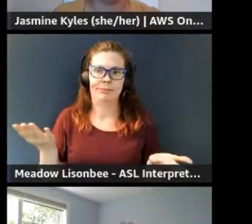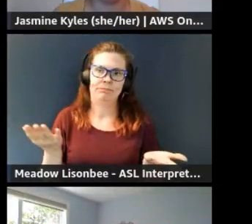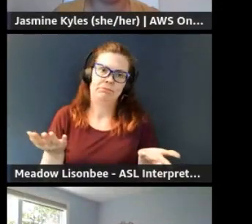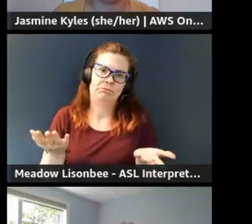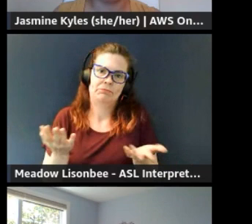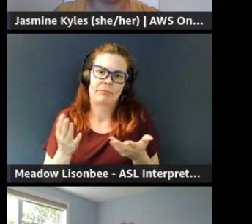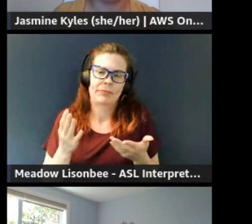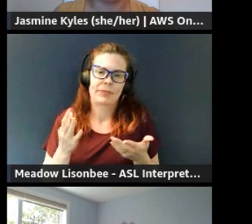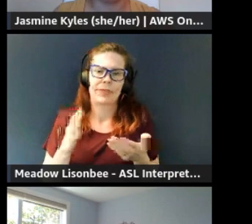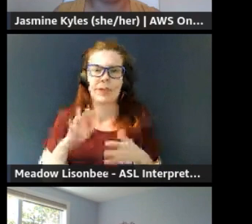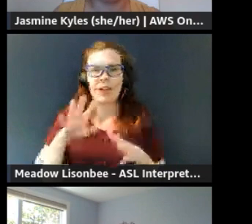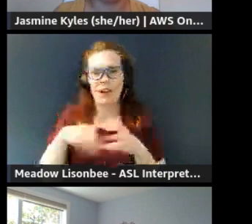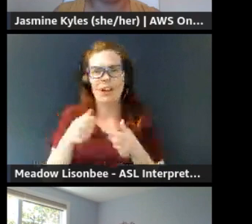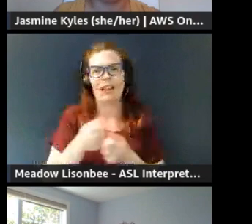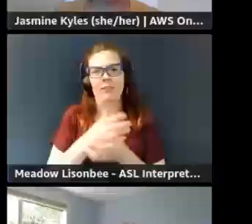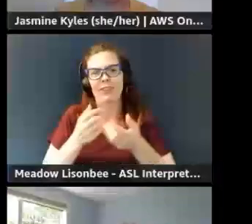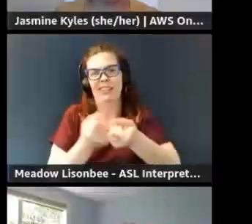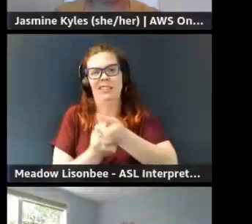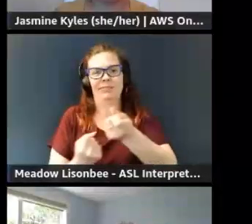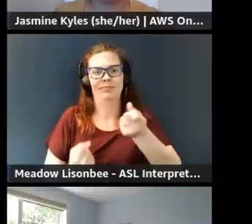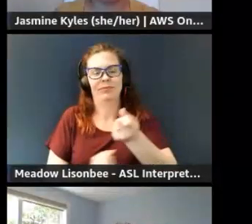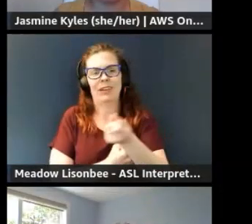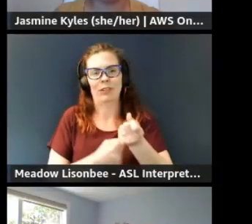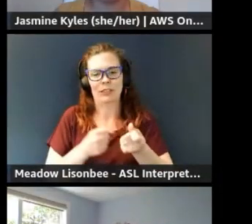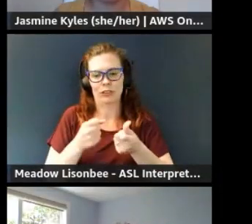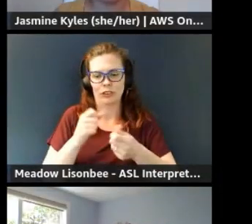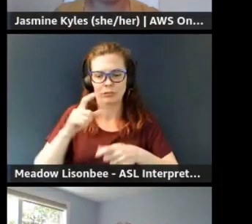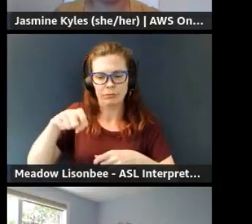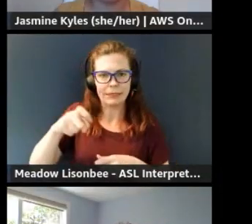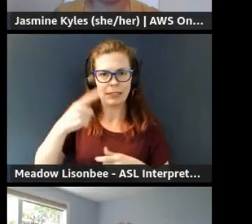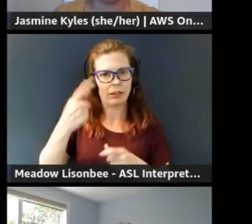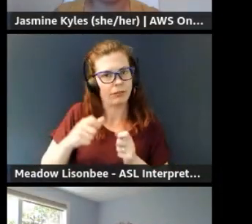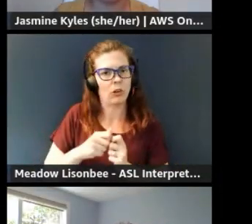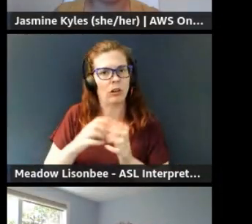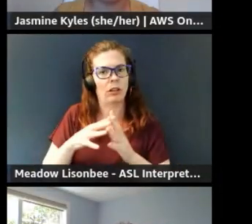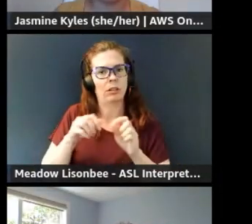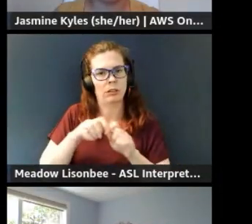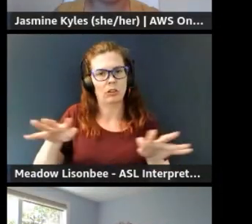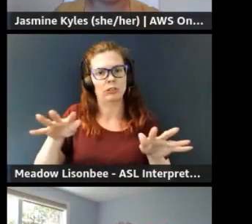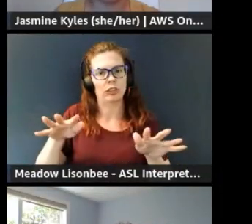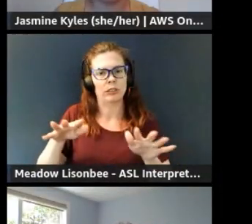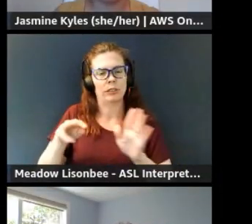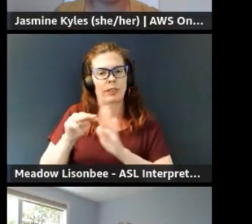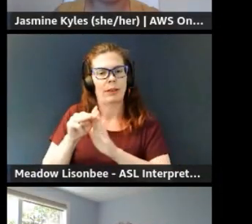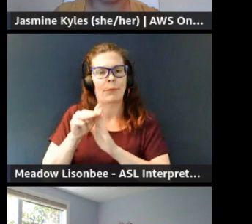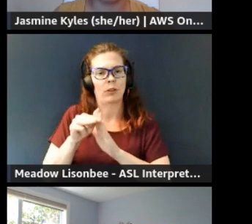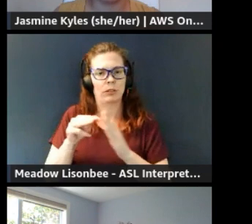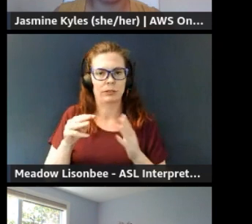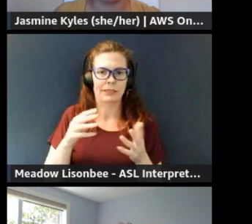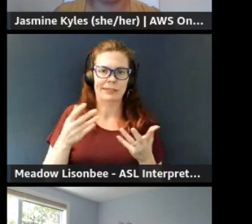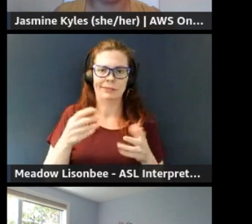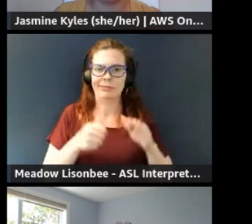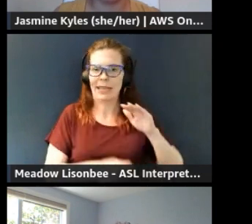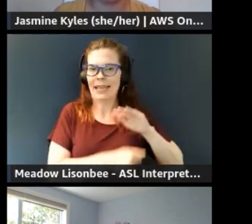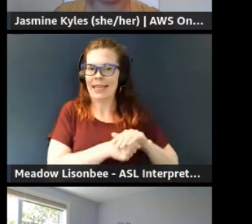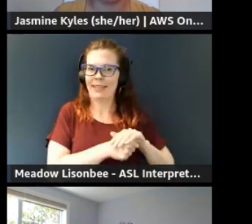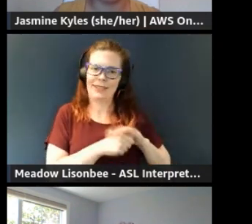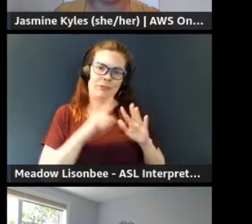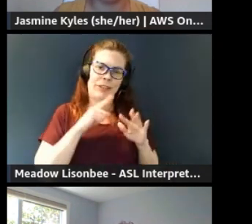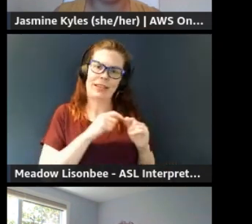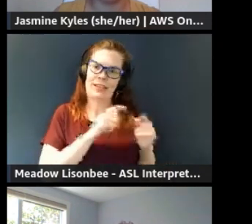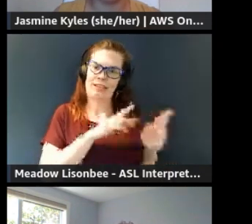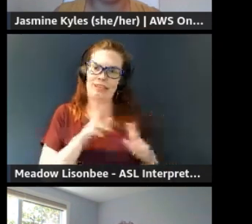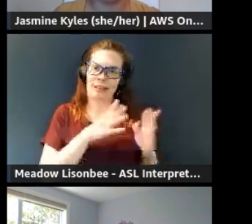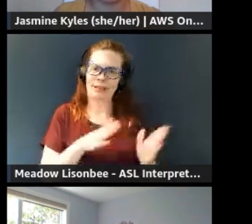all of the boilerplate that is necessary for launching a model can be hid underneath this model